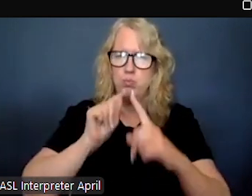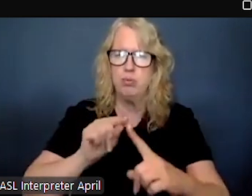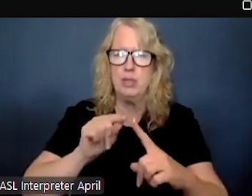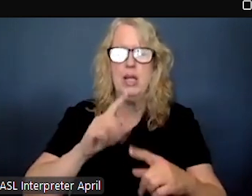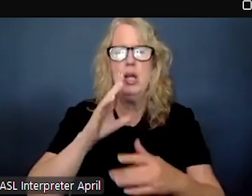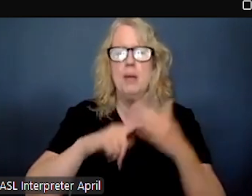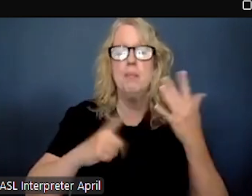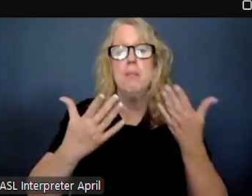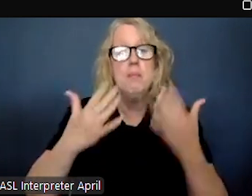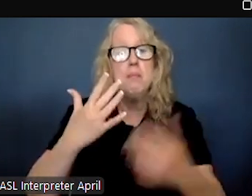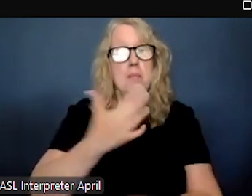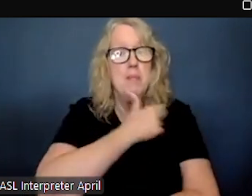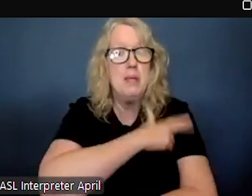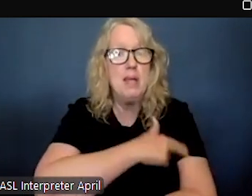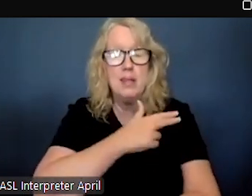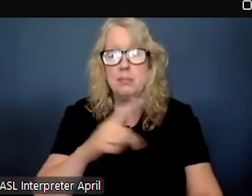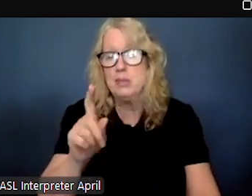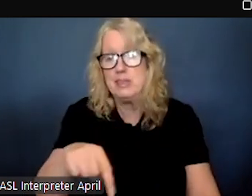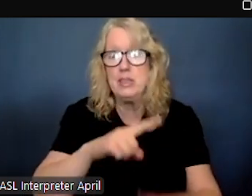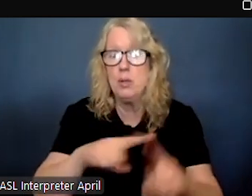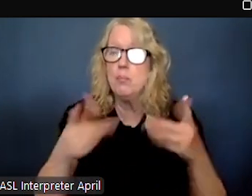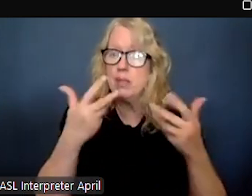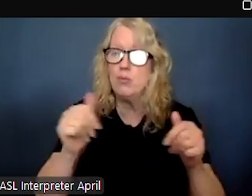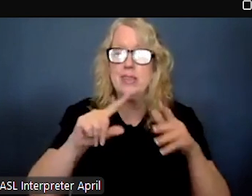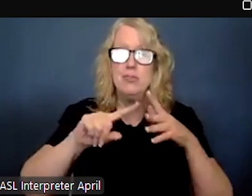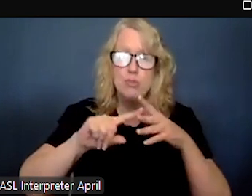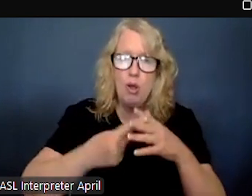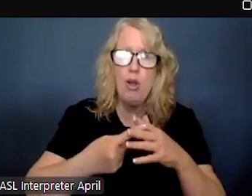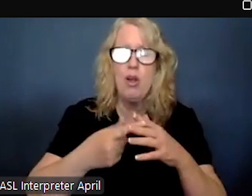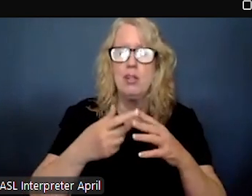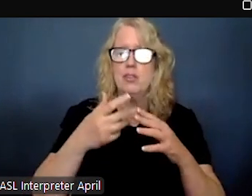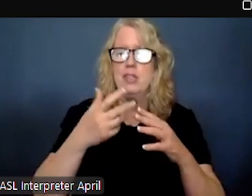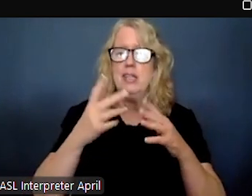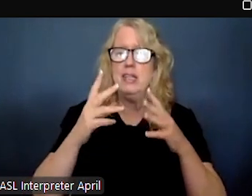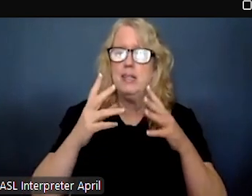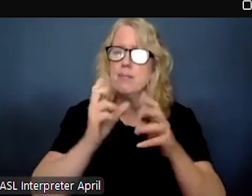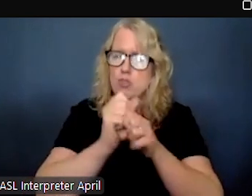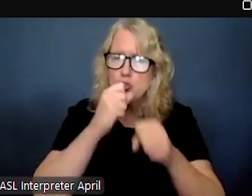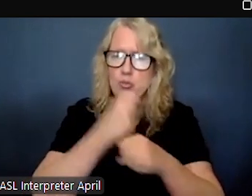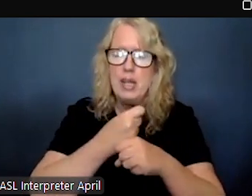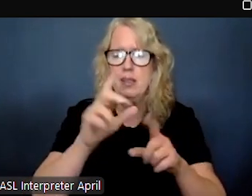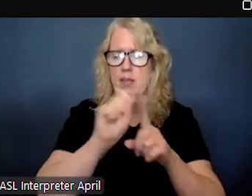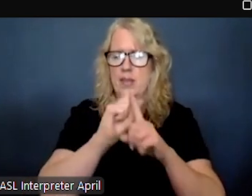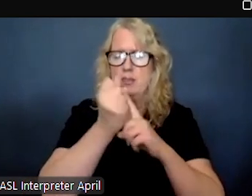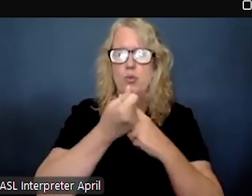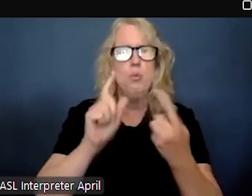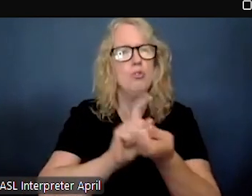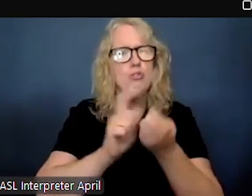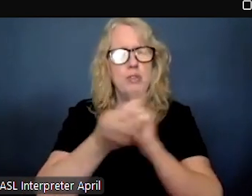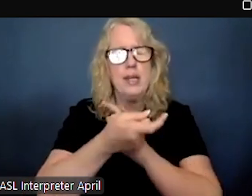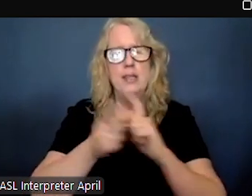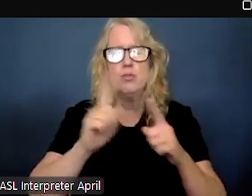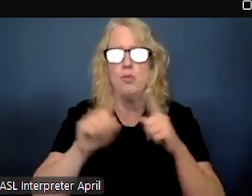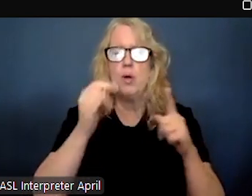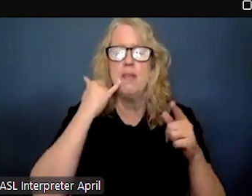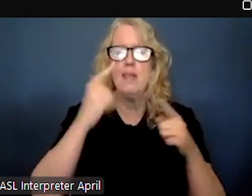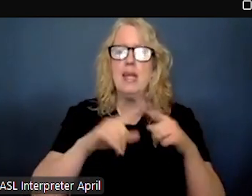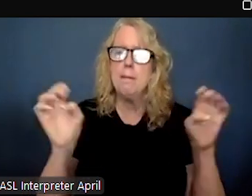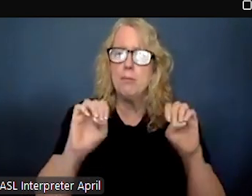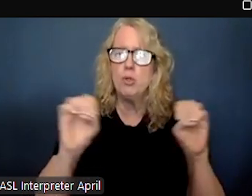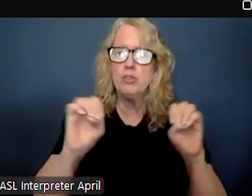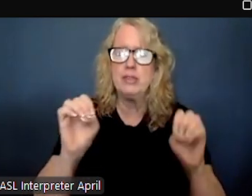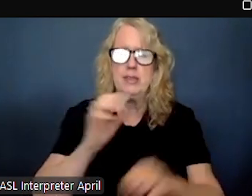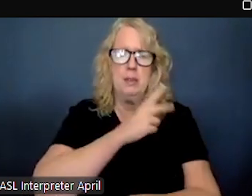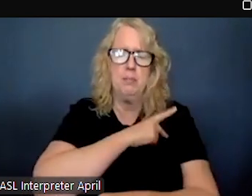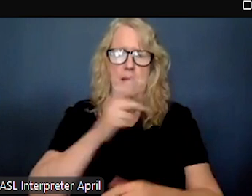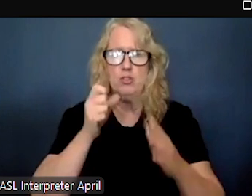maybe hospitalization isn't needed, but let's really start creating a situation where we're changing that emergency patient into an outpatient